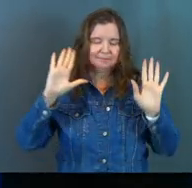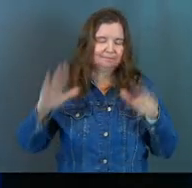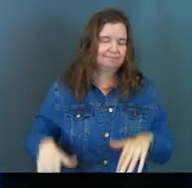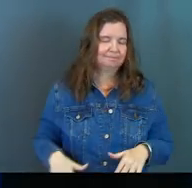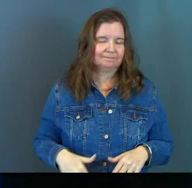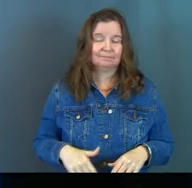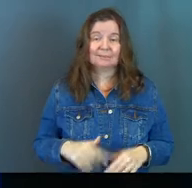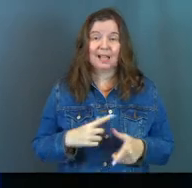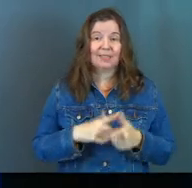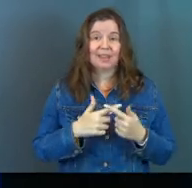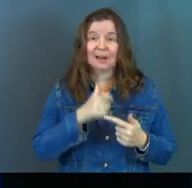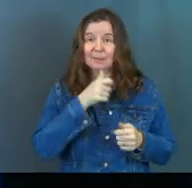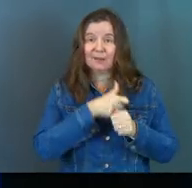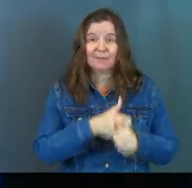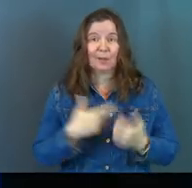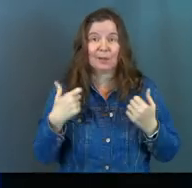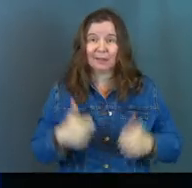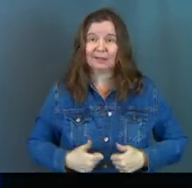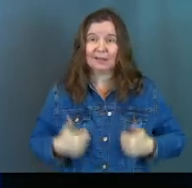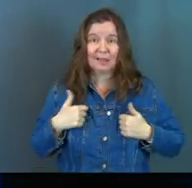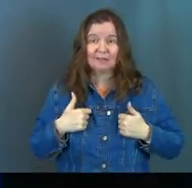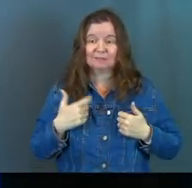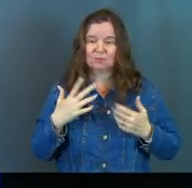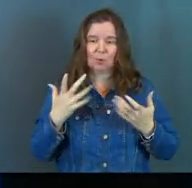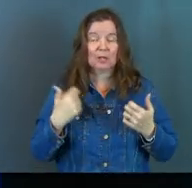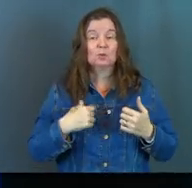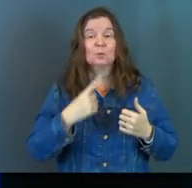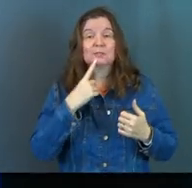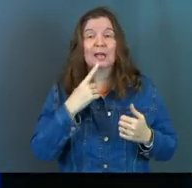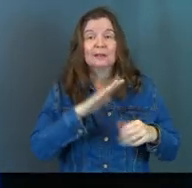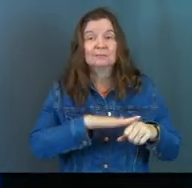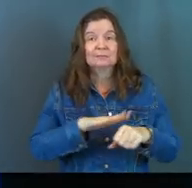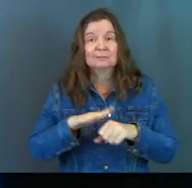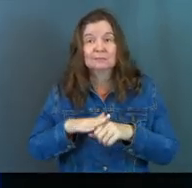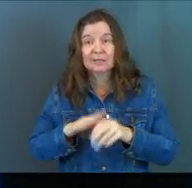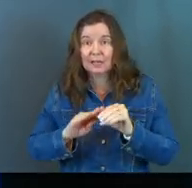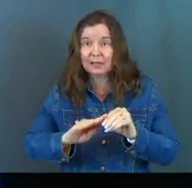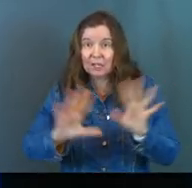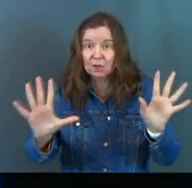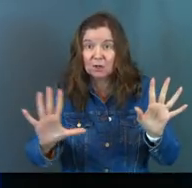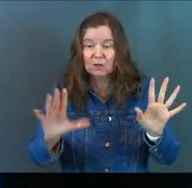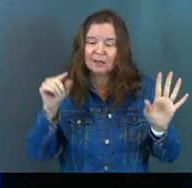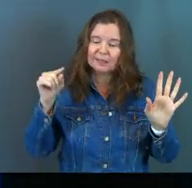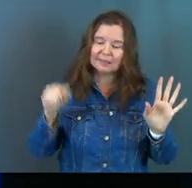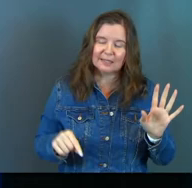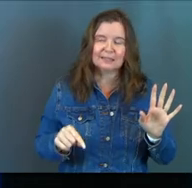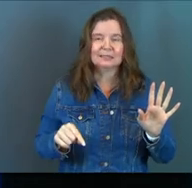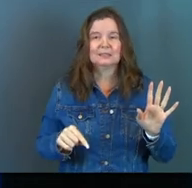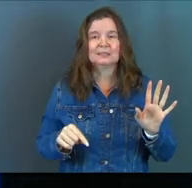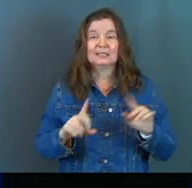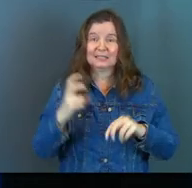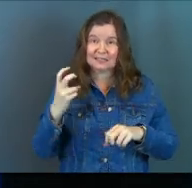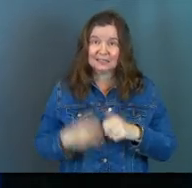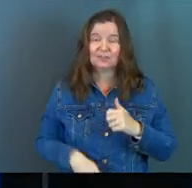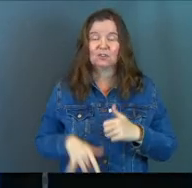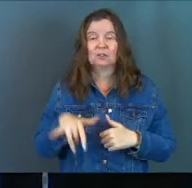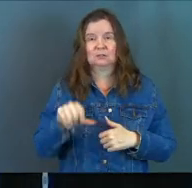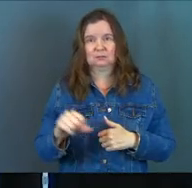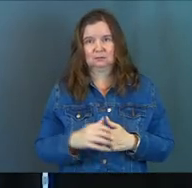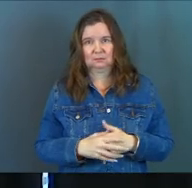life pattern. So I just want to say to you loud and clear, this is